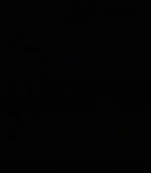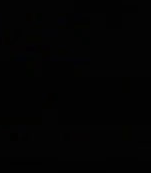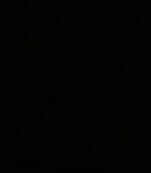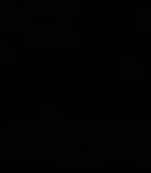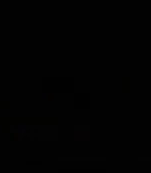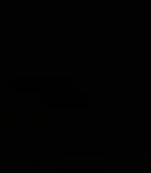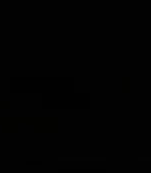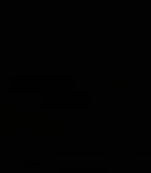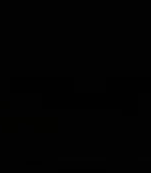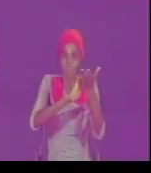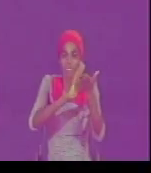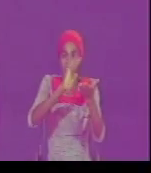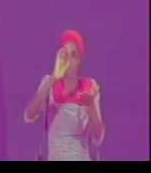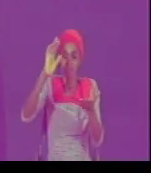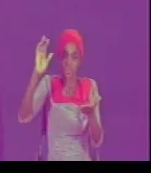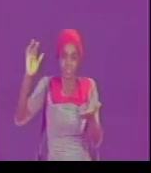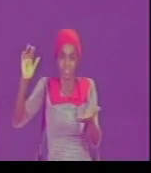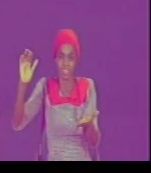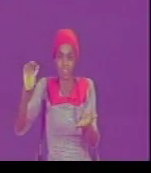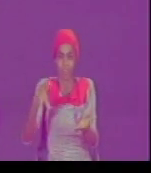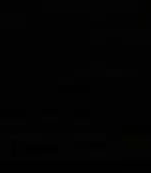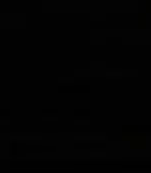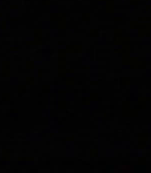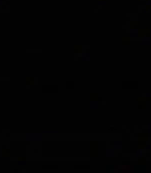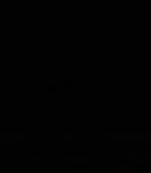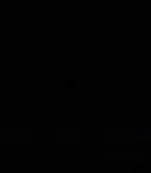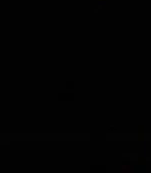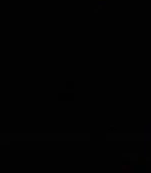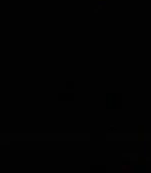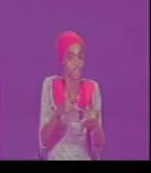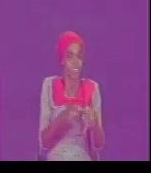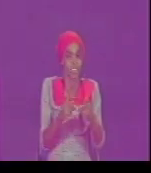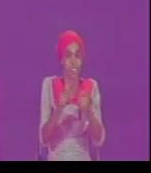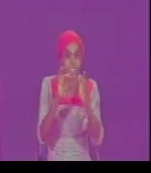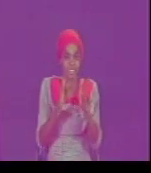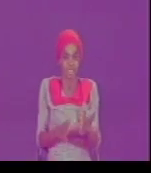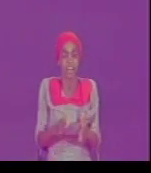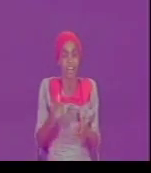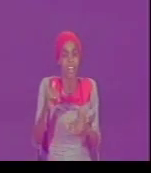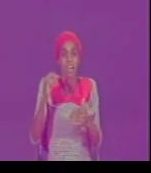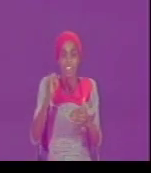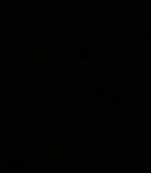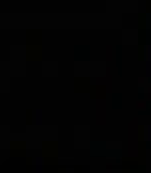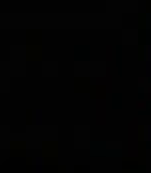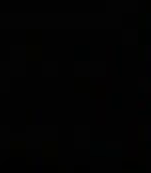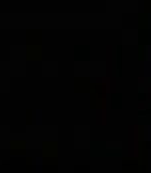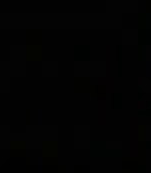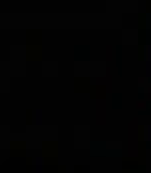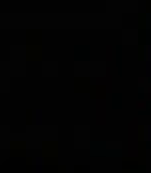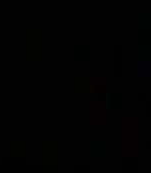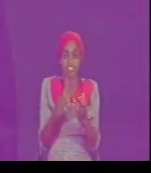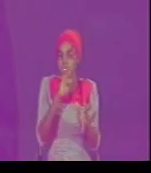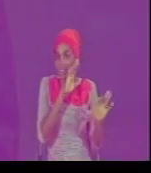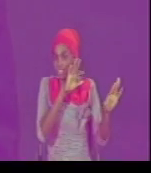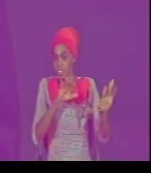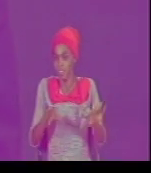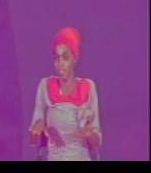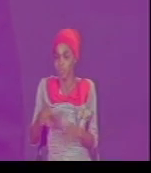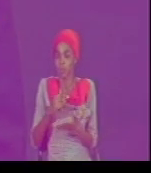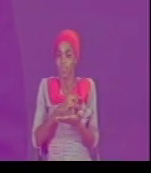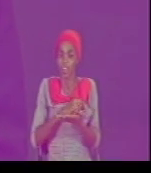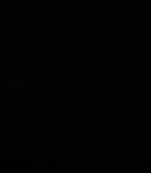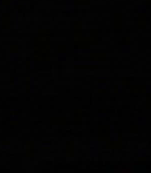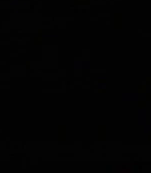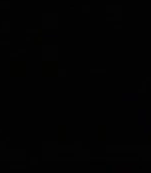gloriously. The horse and his rider as he thrown into the sea. And then in verse 22,